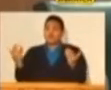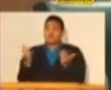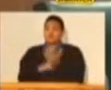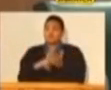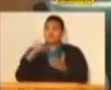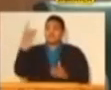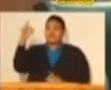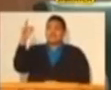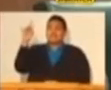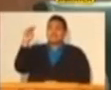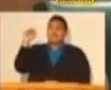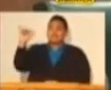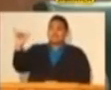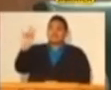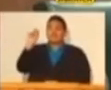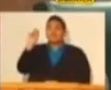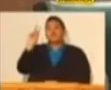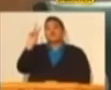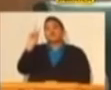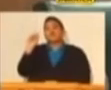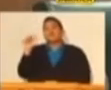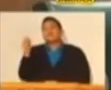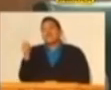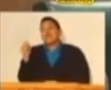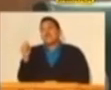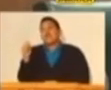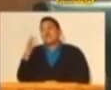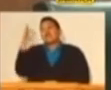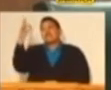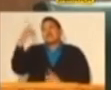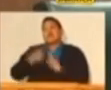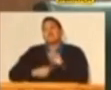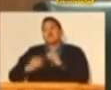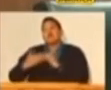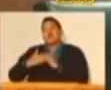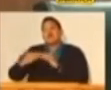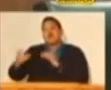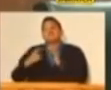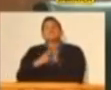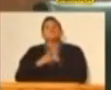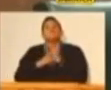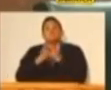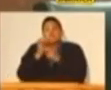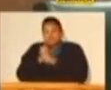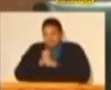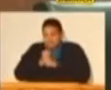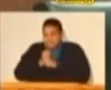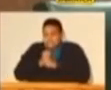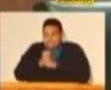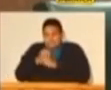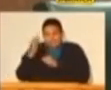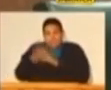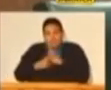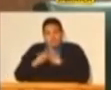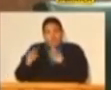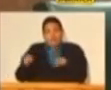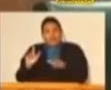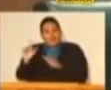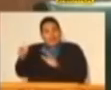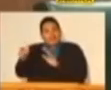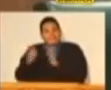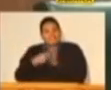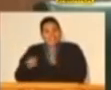18th of May 2010, some 9 months after the request was received. Again, had